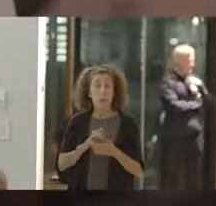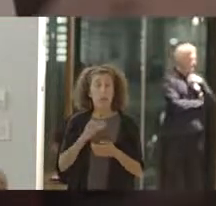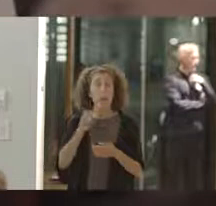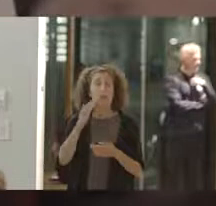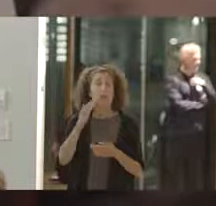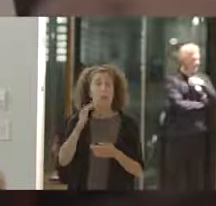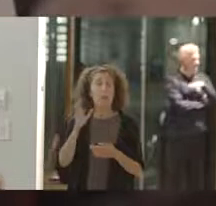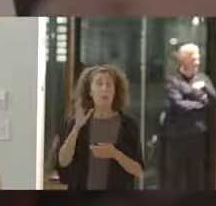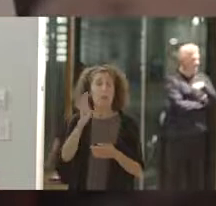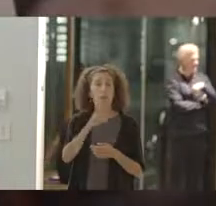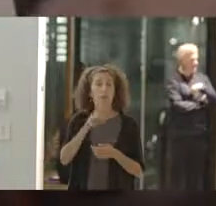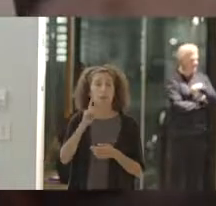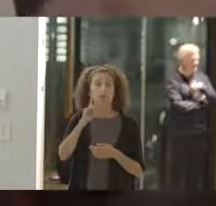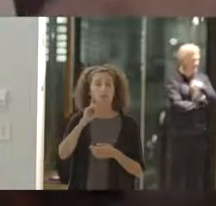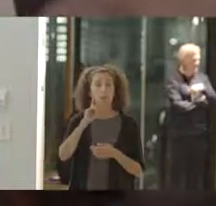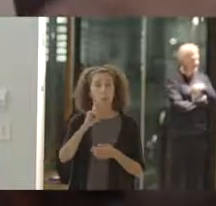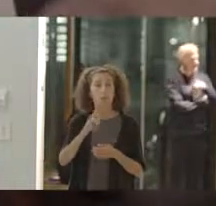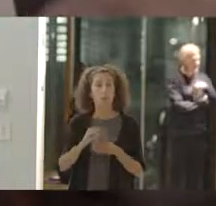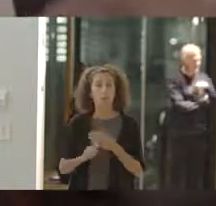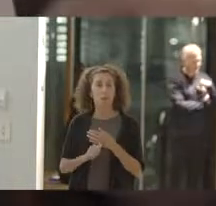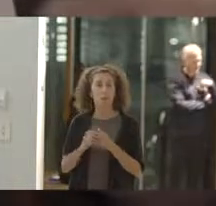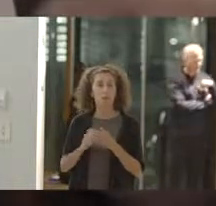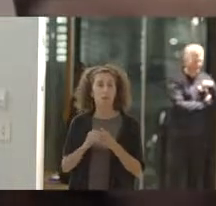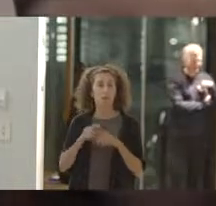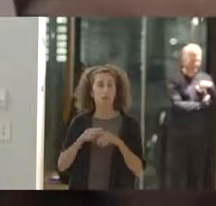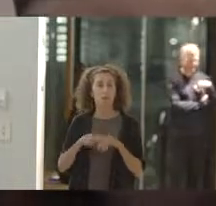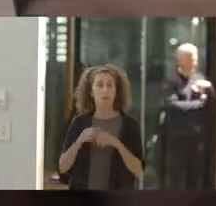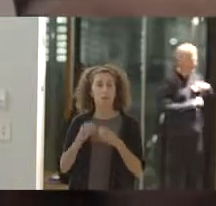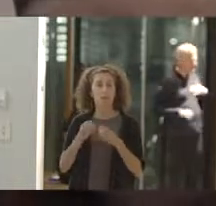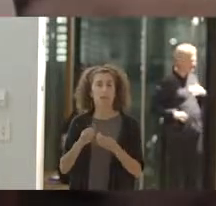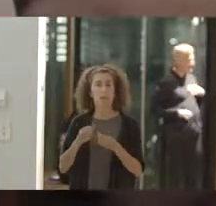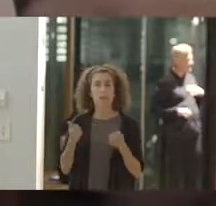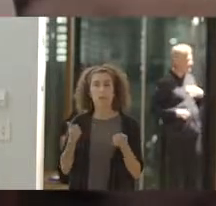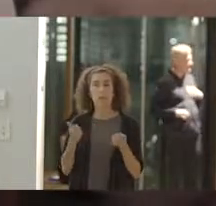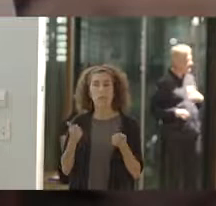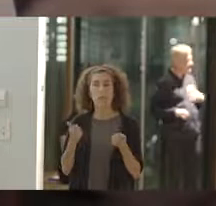solutions. There is presently great difficulty